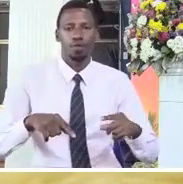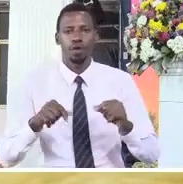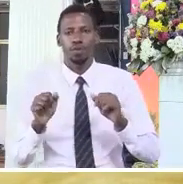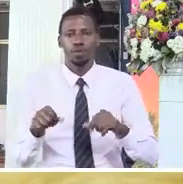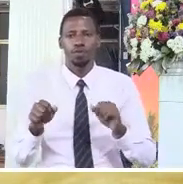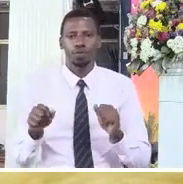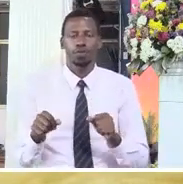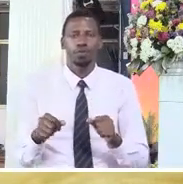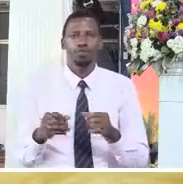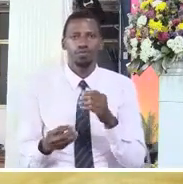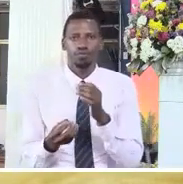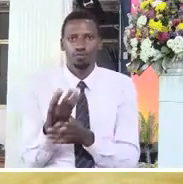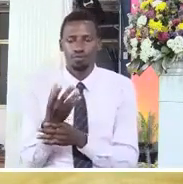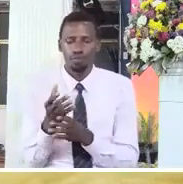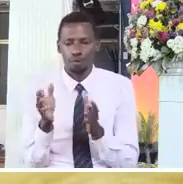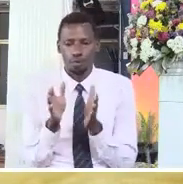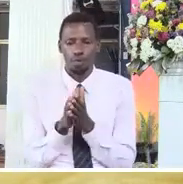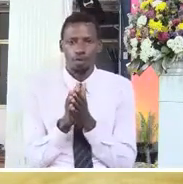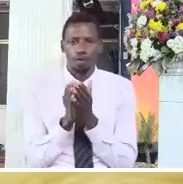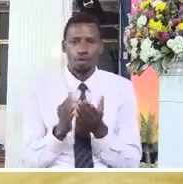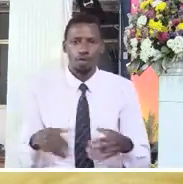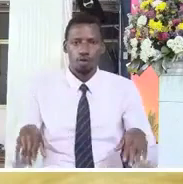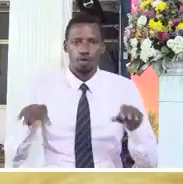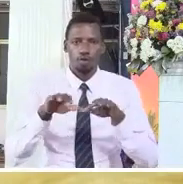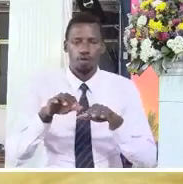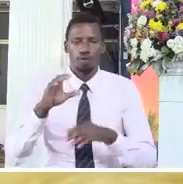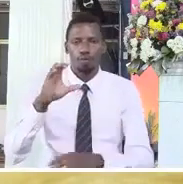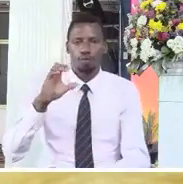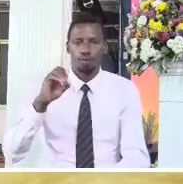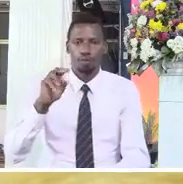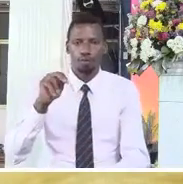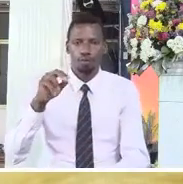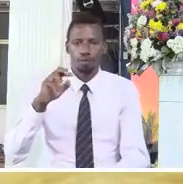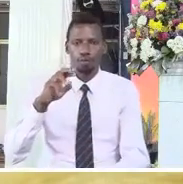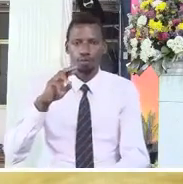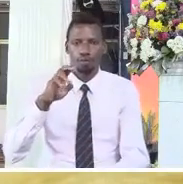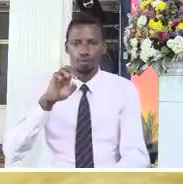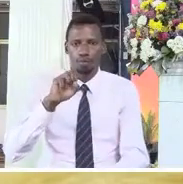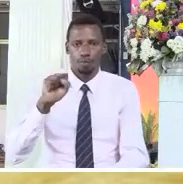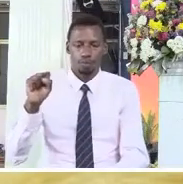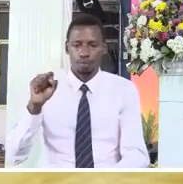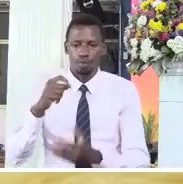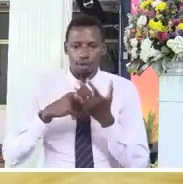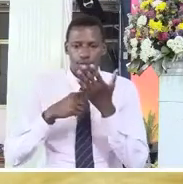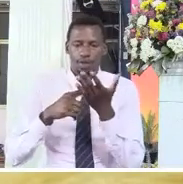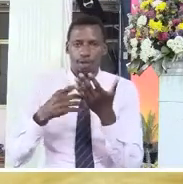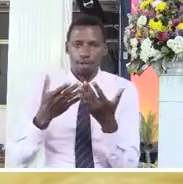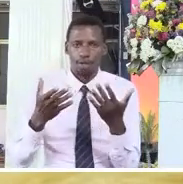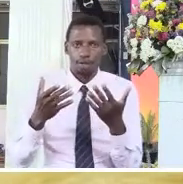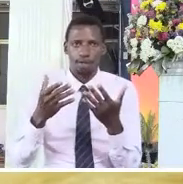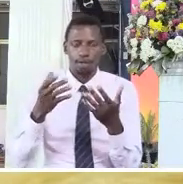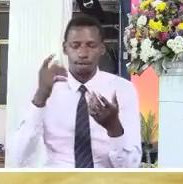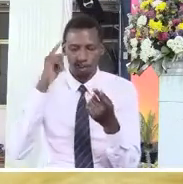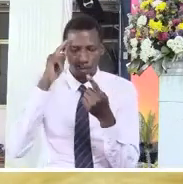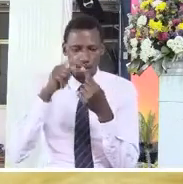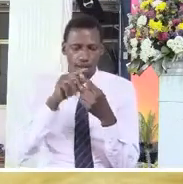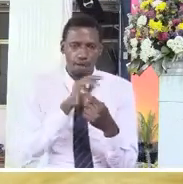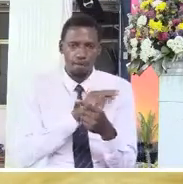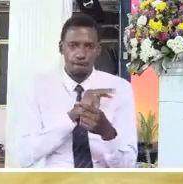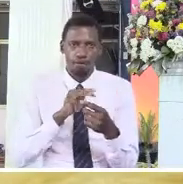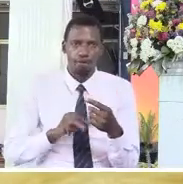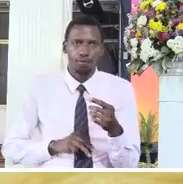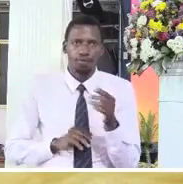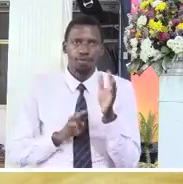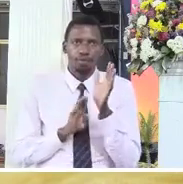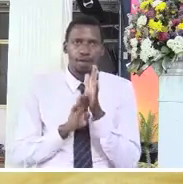even come up with a congress and discuss matters as pertaining mission within the universities. So developing that conference,